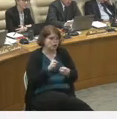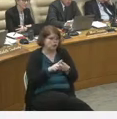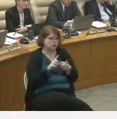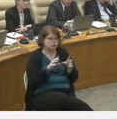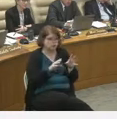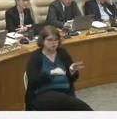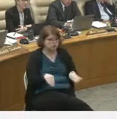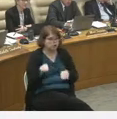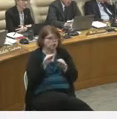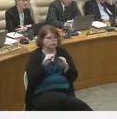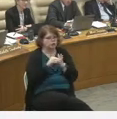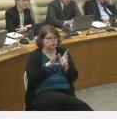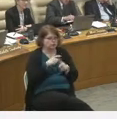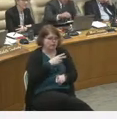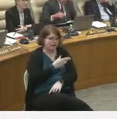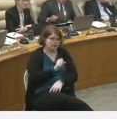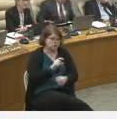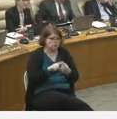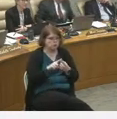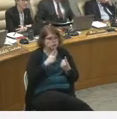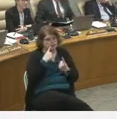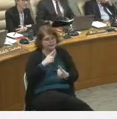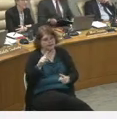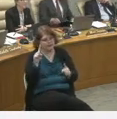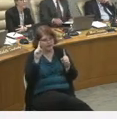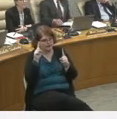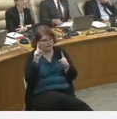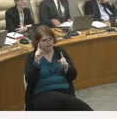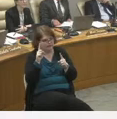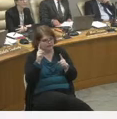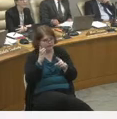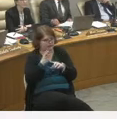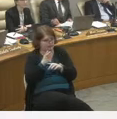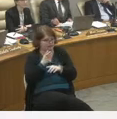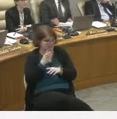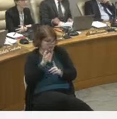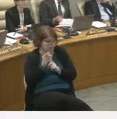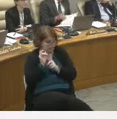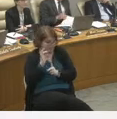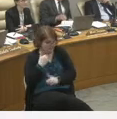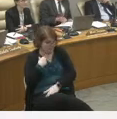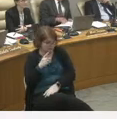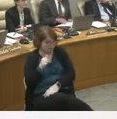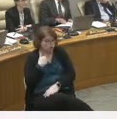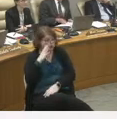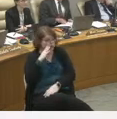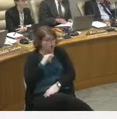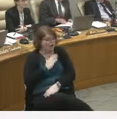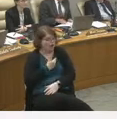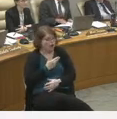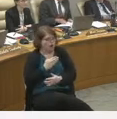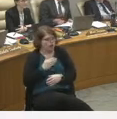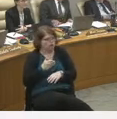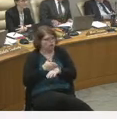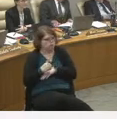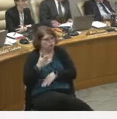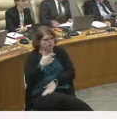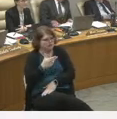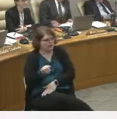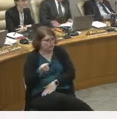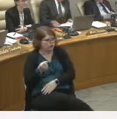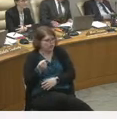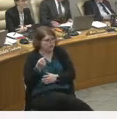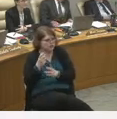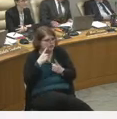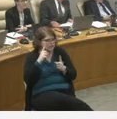move students from high school to to success post-secondary especially if you have a disability we know our post-secondary success rate isn't where